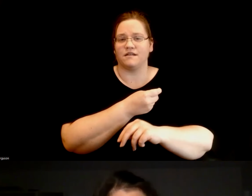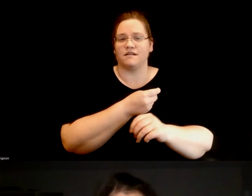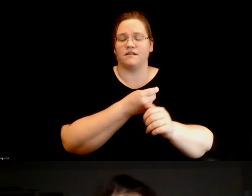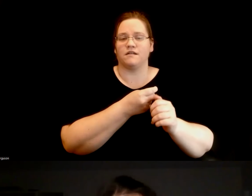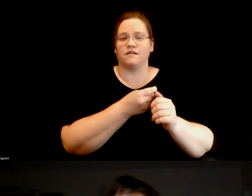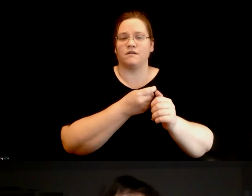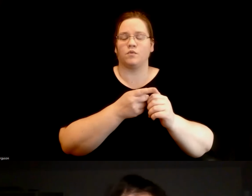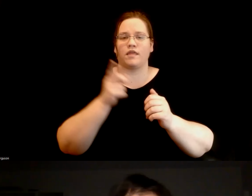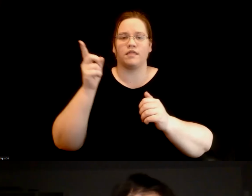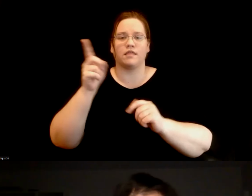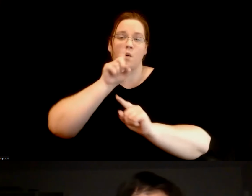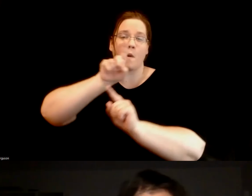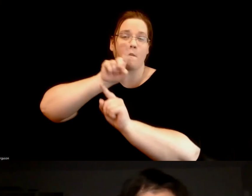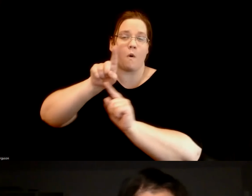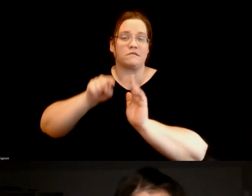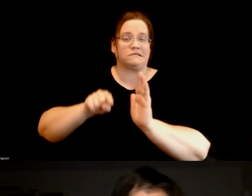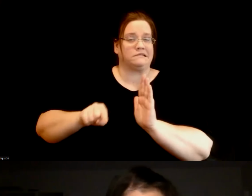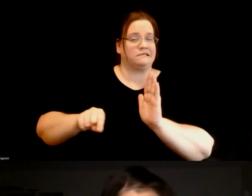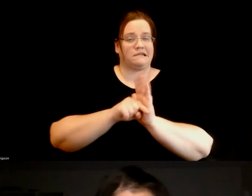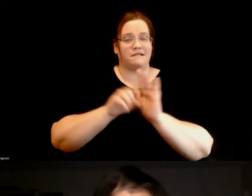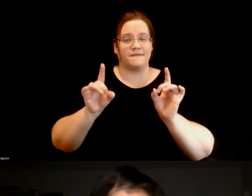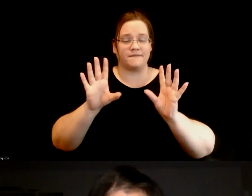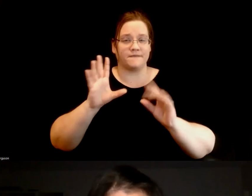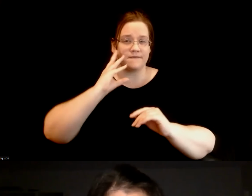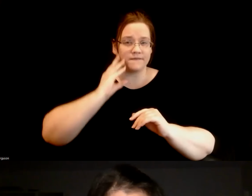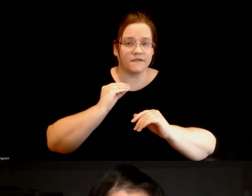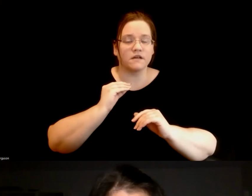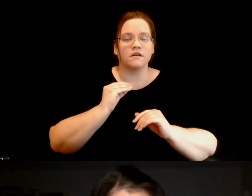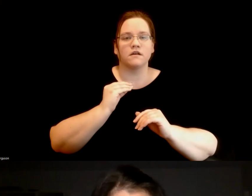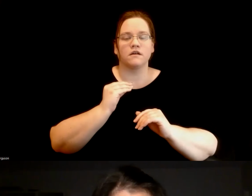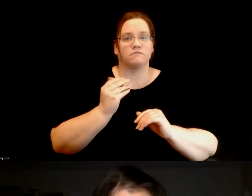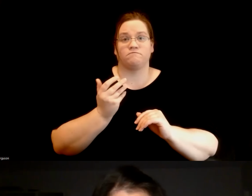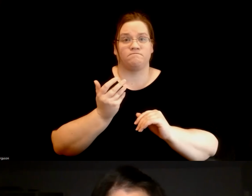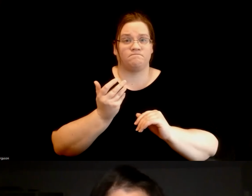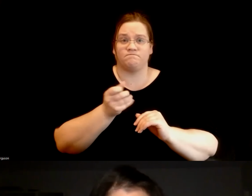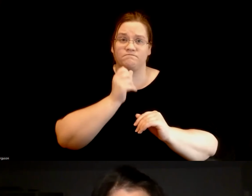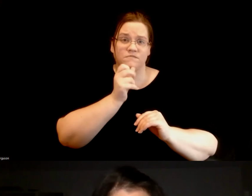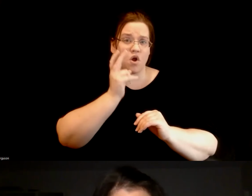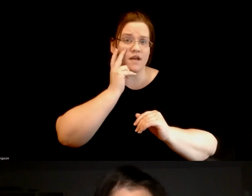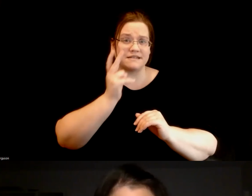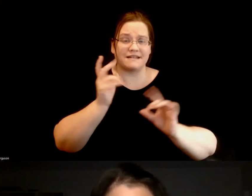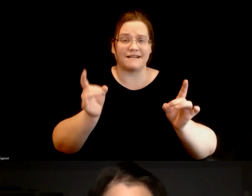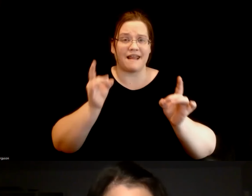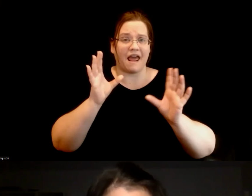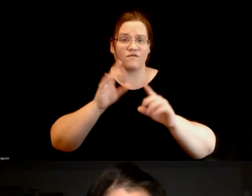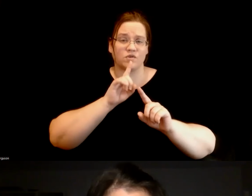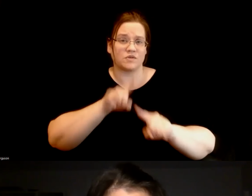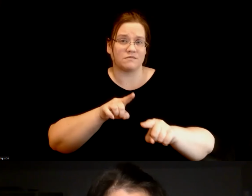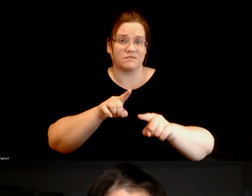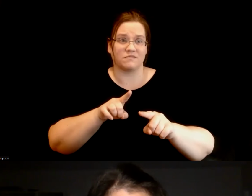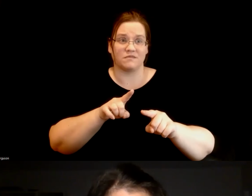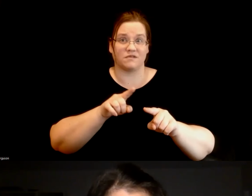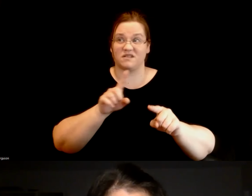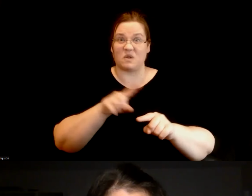adverse administration reporting. But we really have not seen adverse events in those more than 10 million doses given